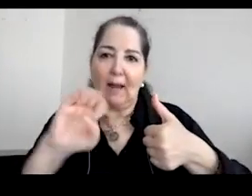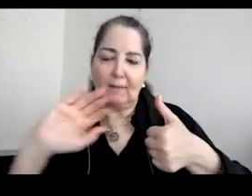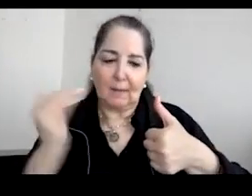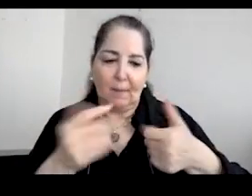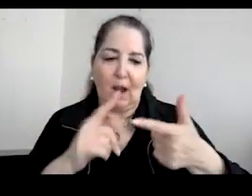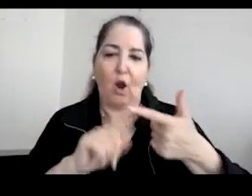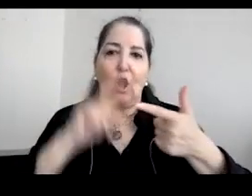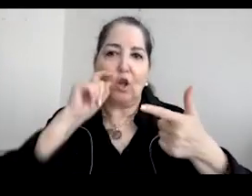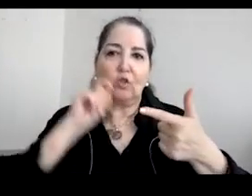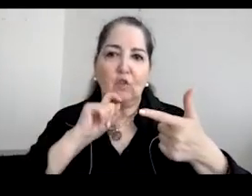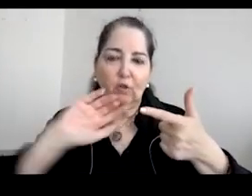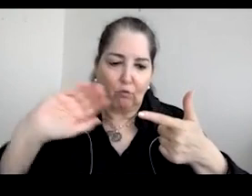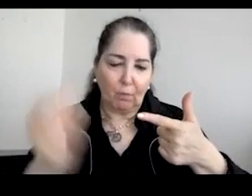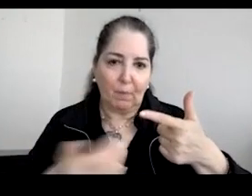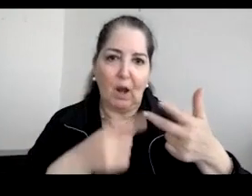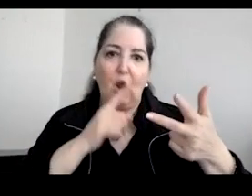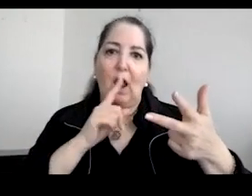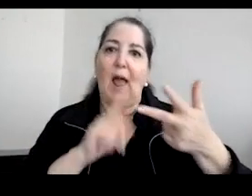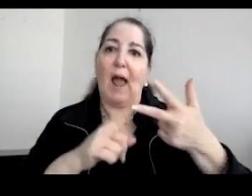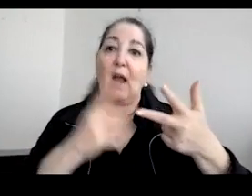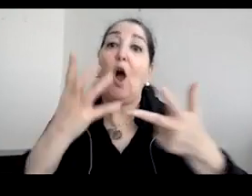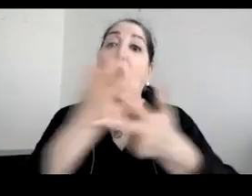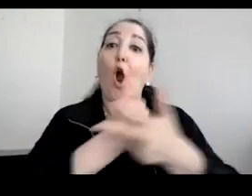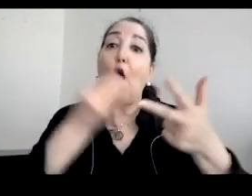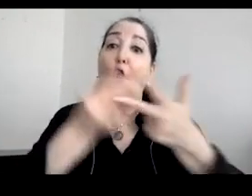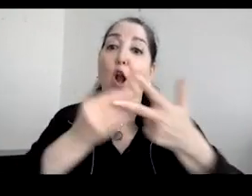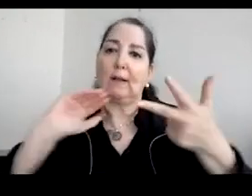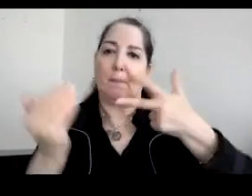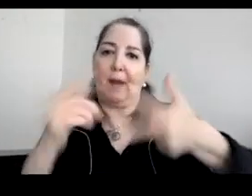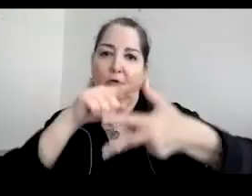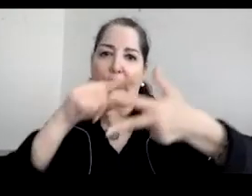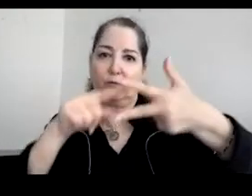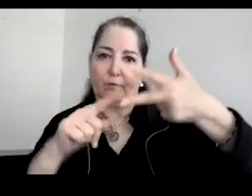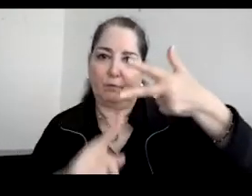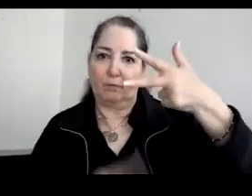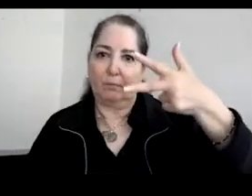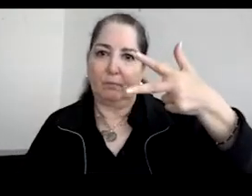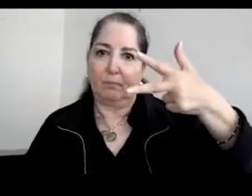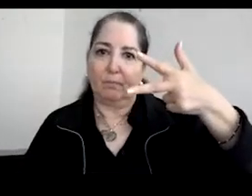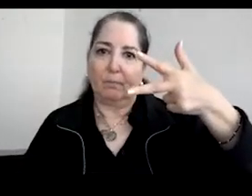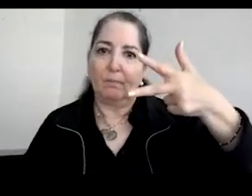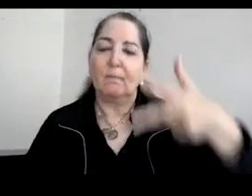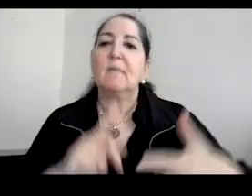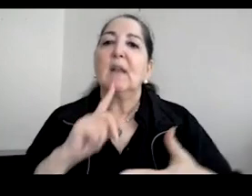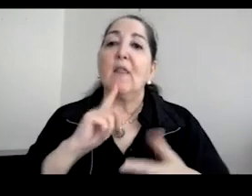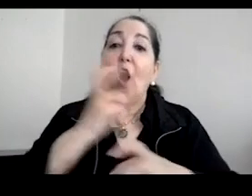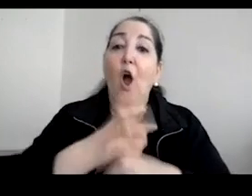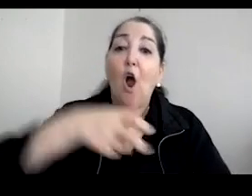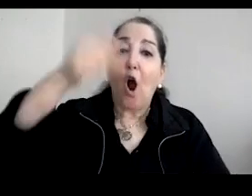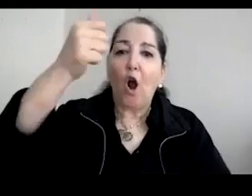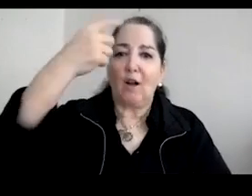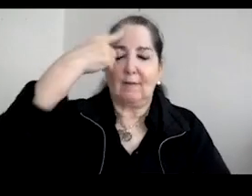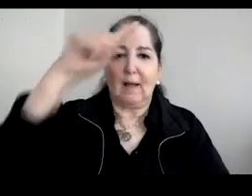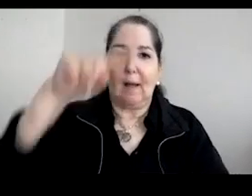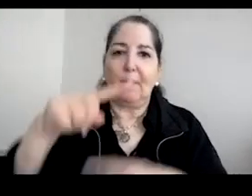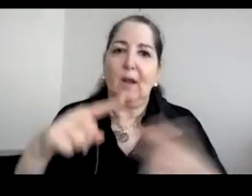has to do with just which industries have been hit the hardest by this crisis. And if you think